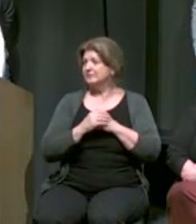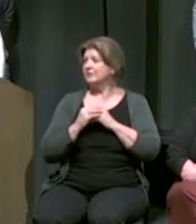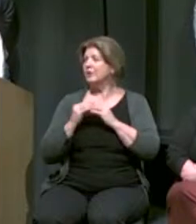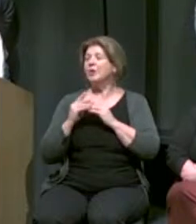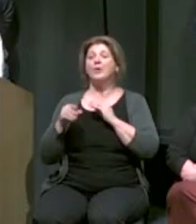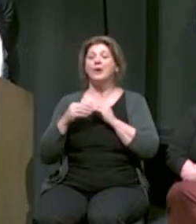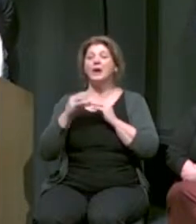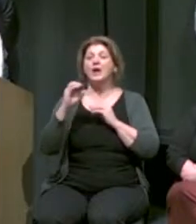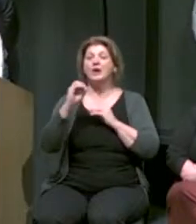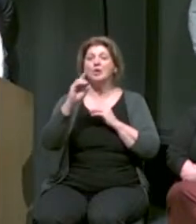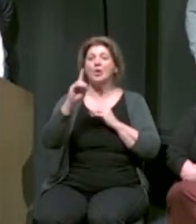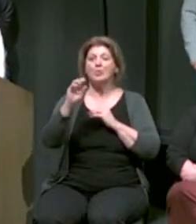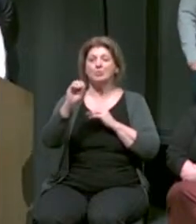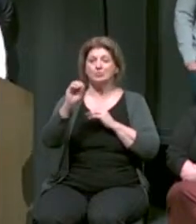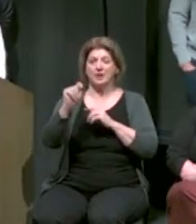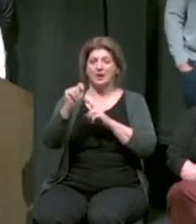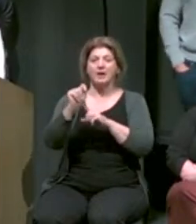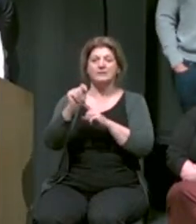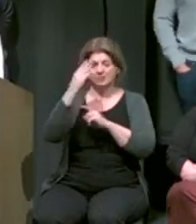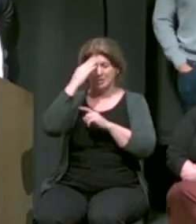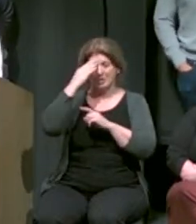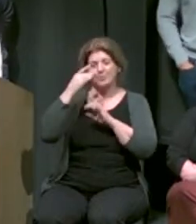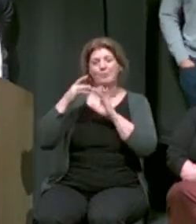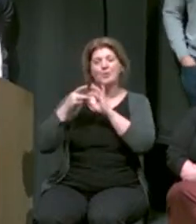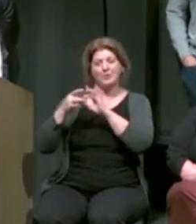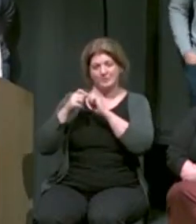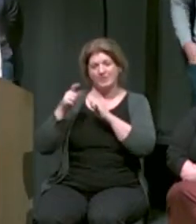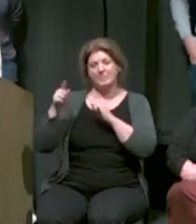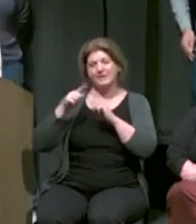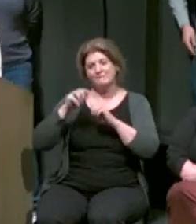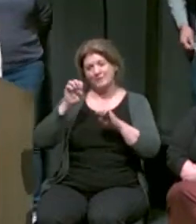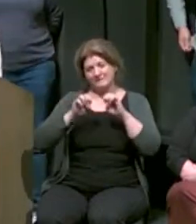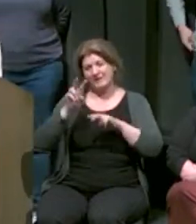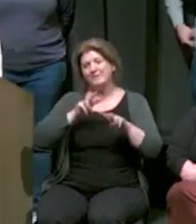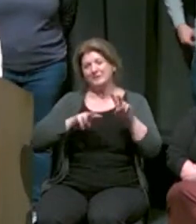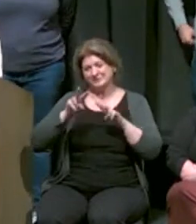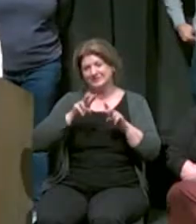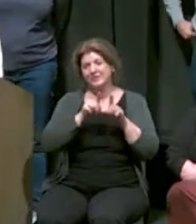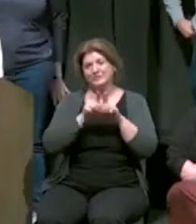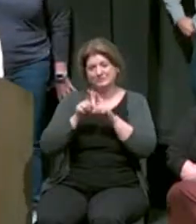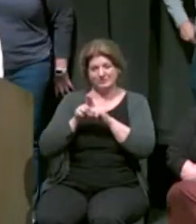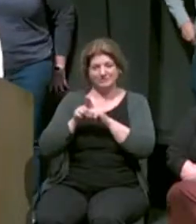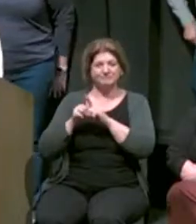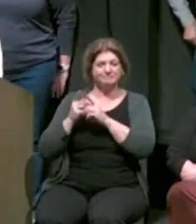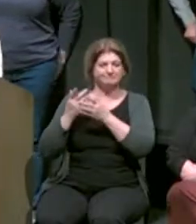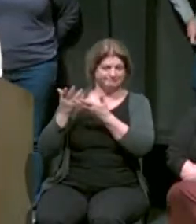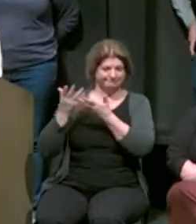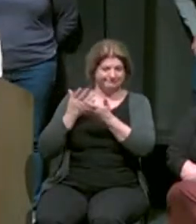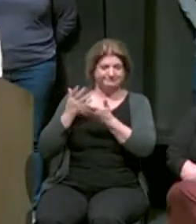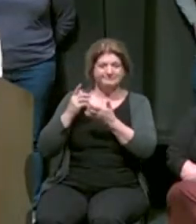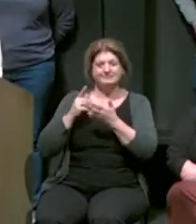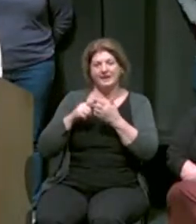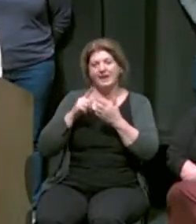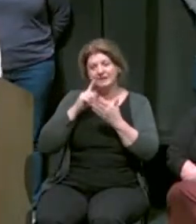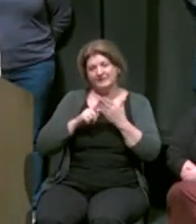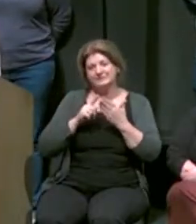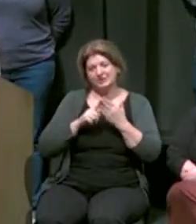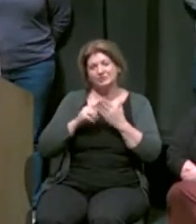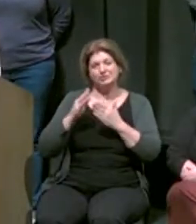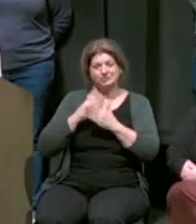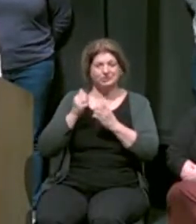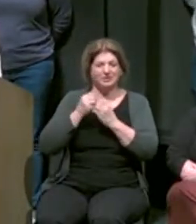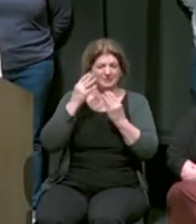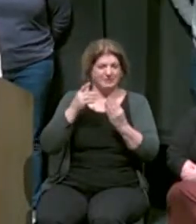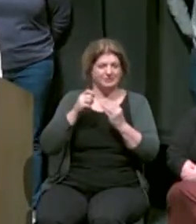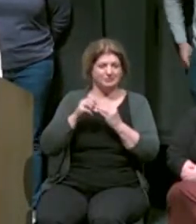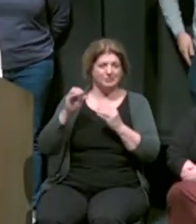and ODOT's aware, and we're coordinating with them as well on the evaluation that we're doing. The investigation that we're doing, we'll share the